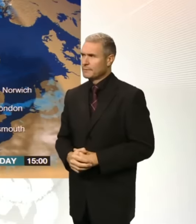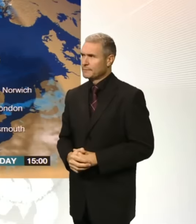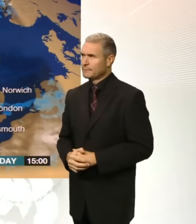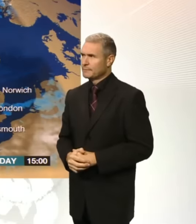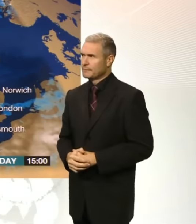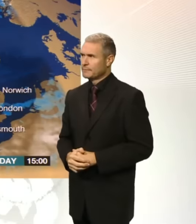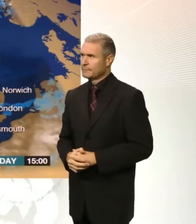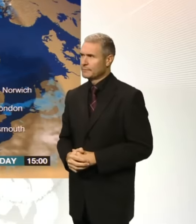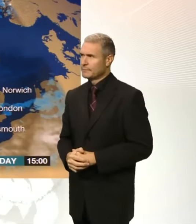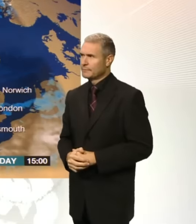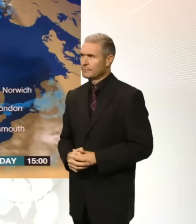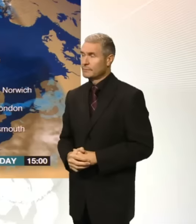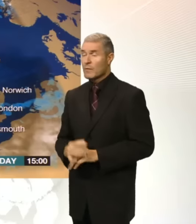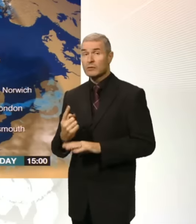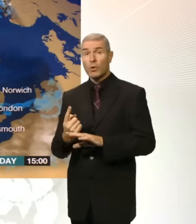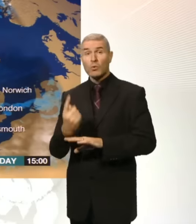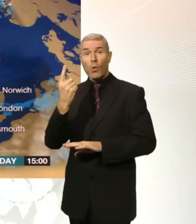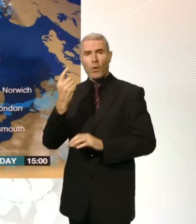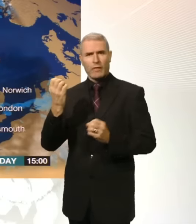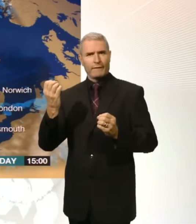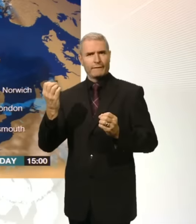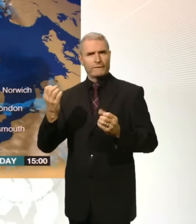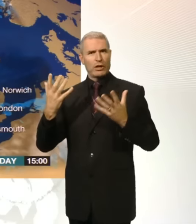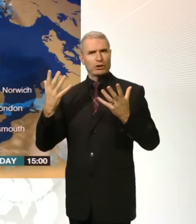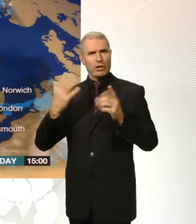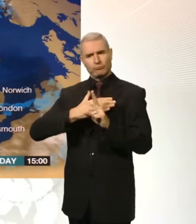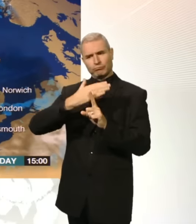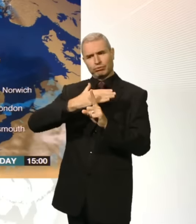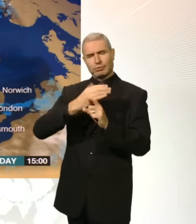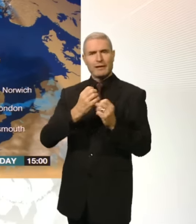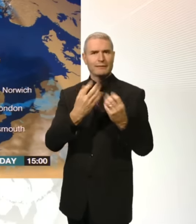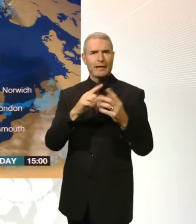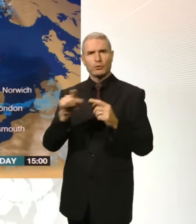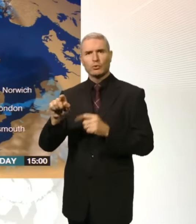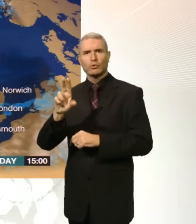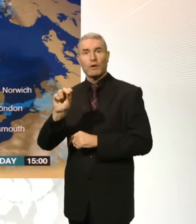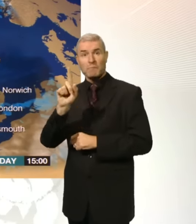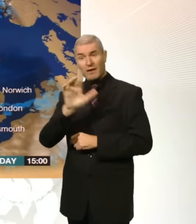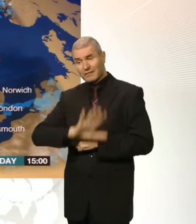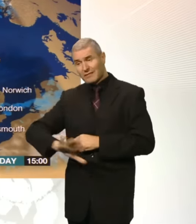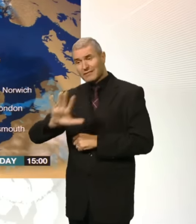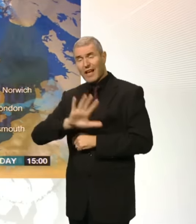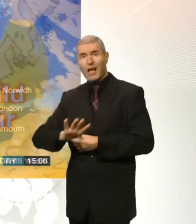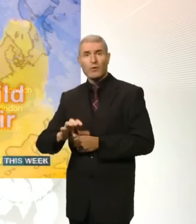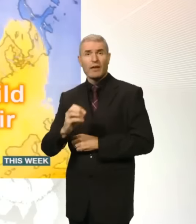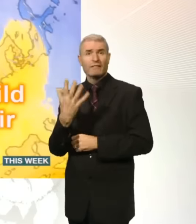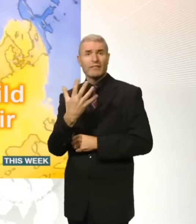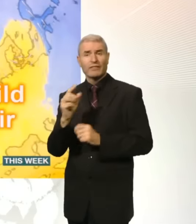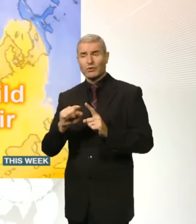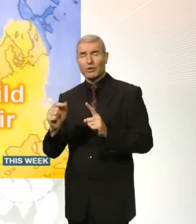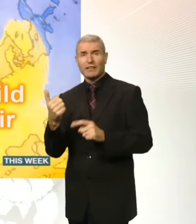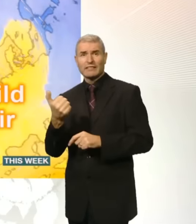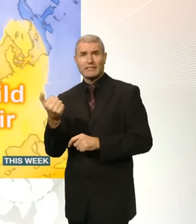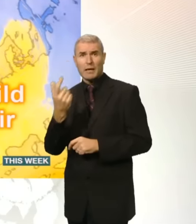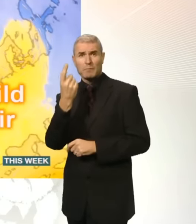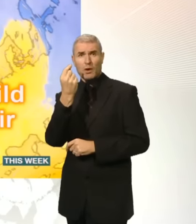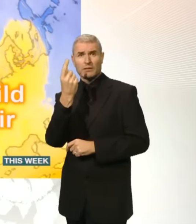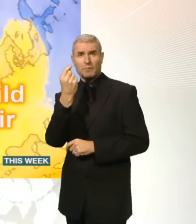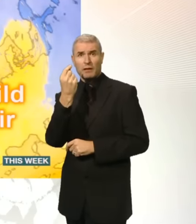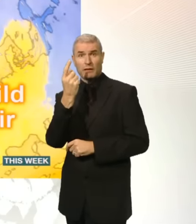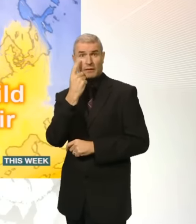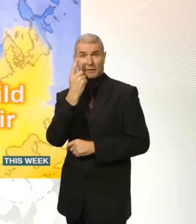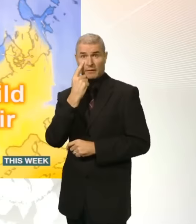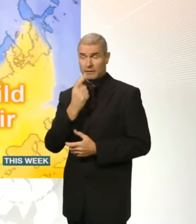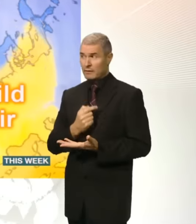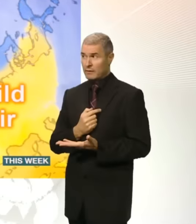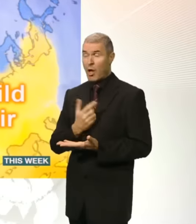brighter and a touch fresher as well. Temperatures 10 to 12 here, but again, 15 or 16 across the south. So that mild air